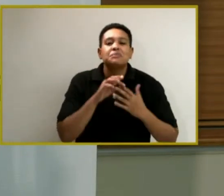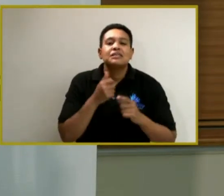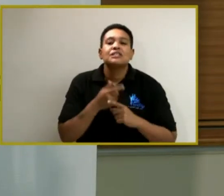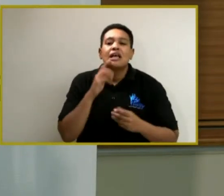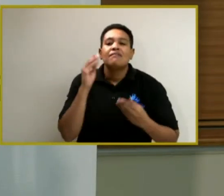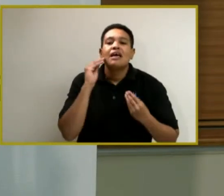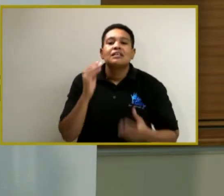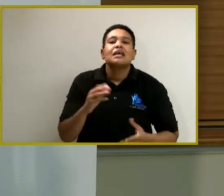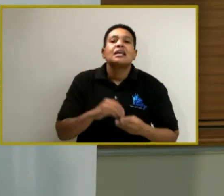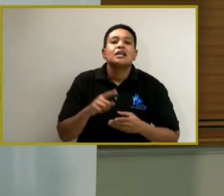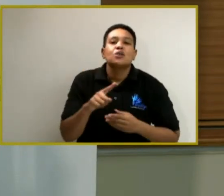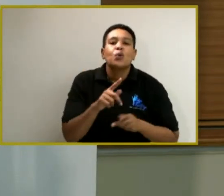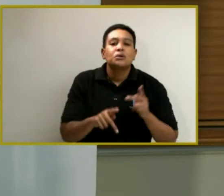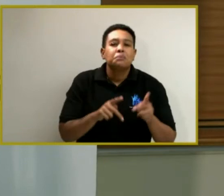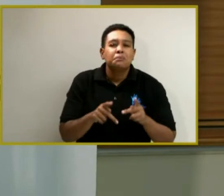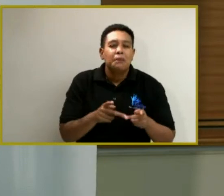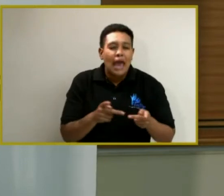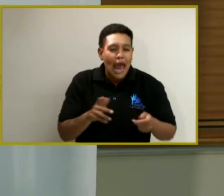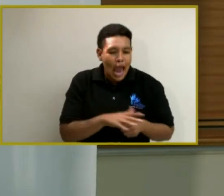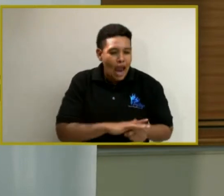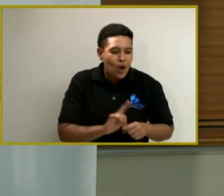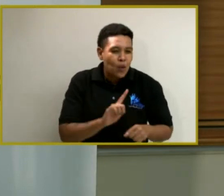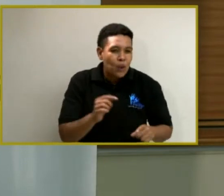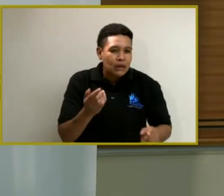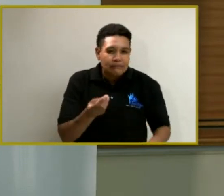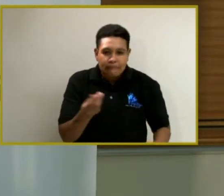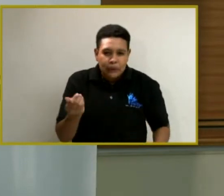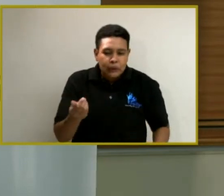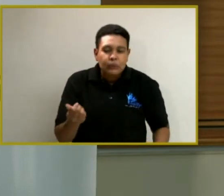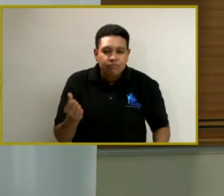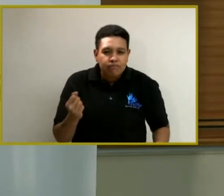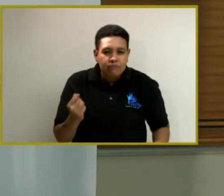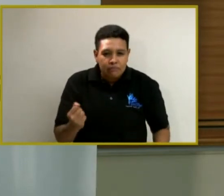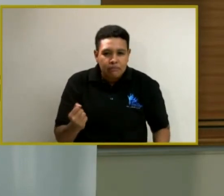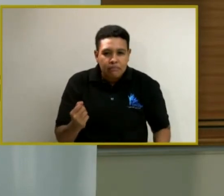said, in those densely populated areas.